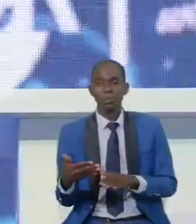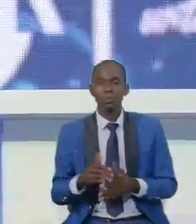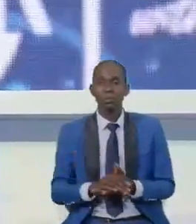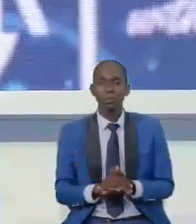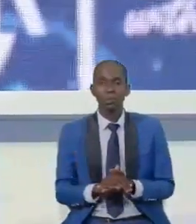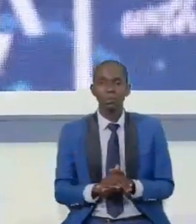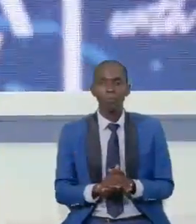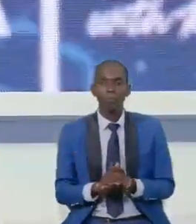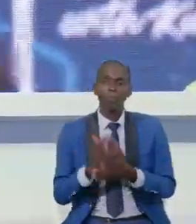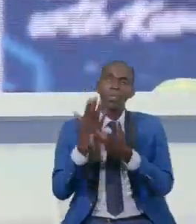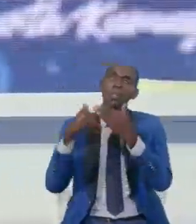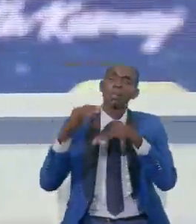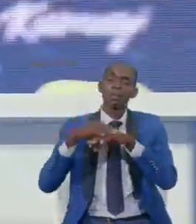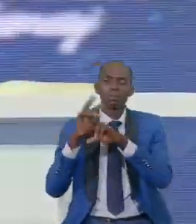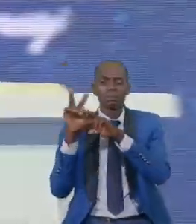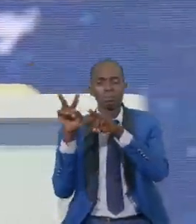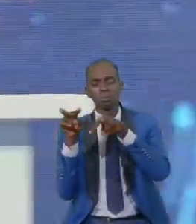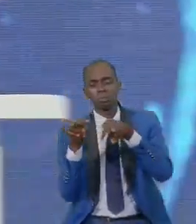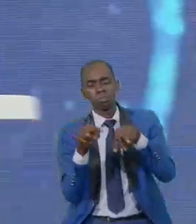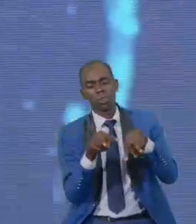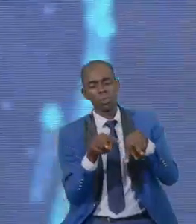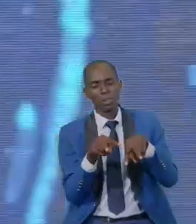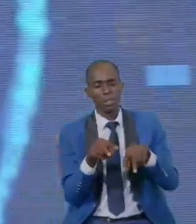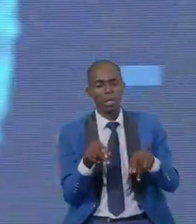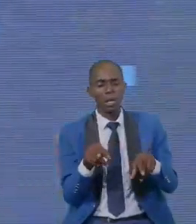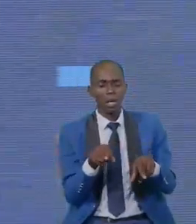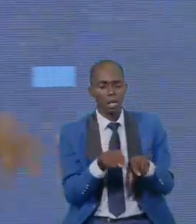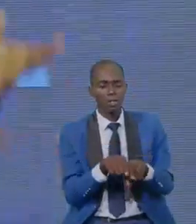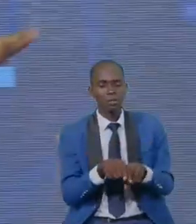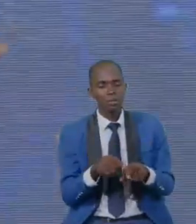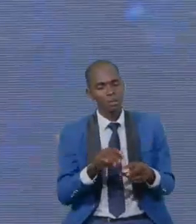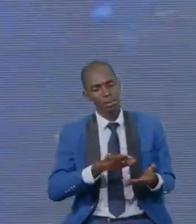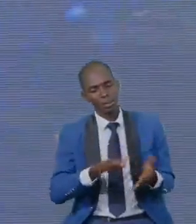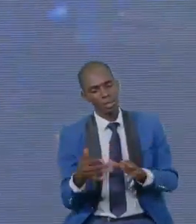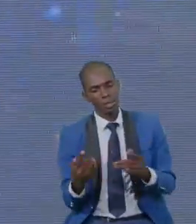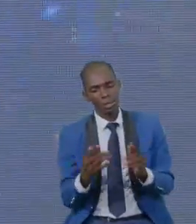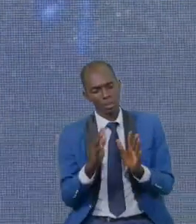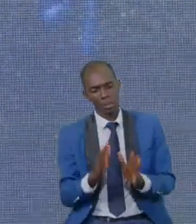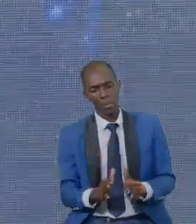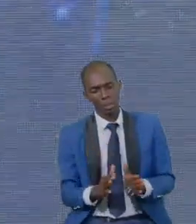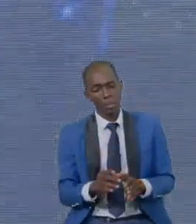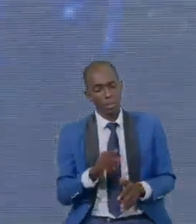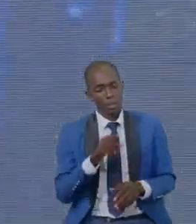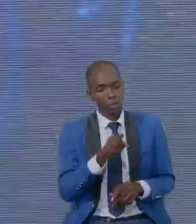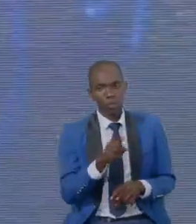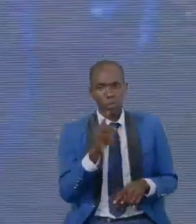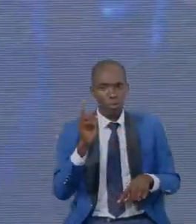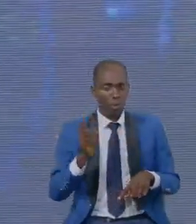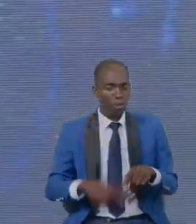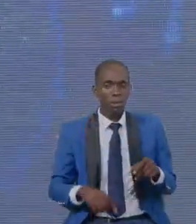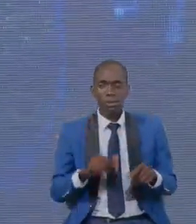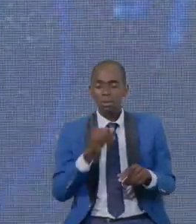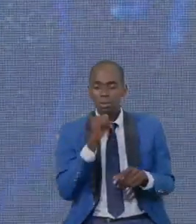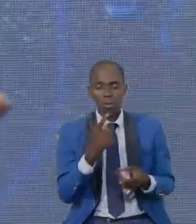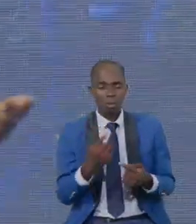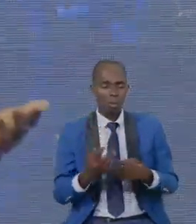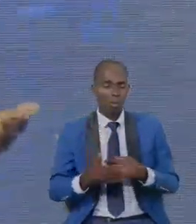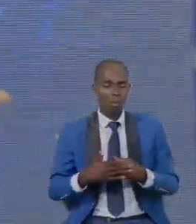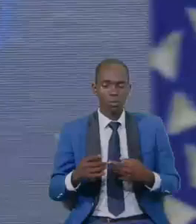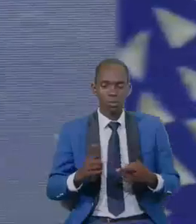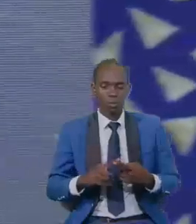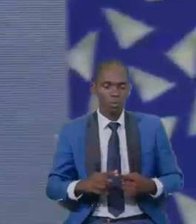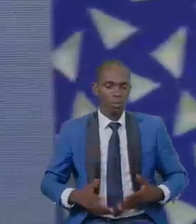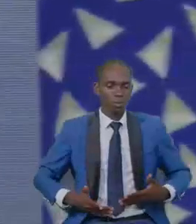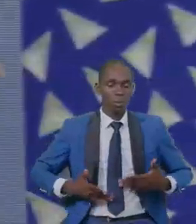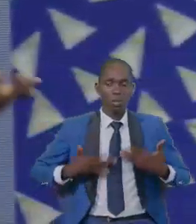Heaven looks at you as a dead sinner. You were not alive to righteousness.